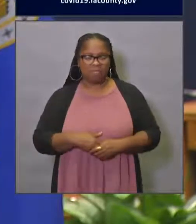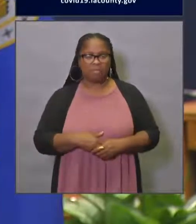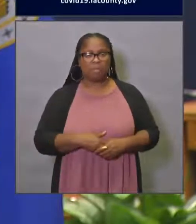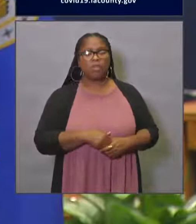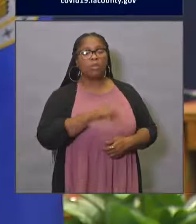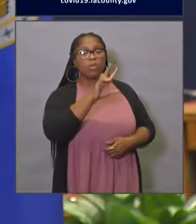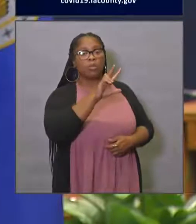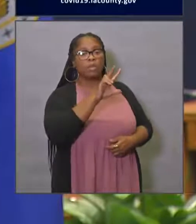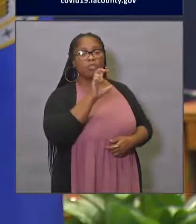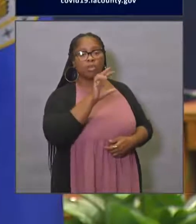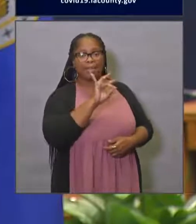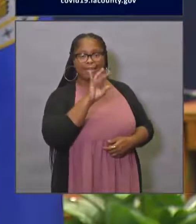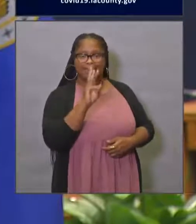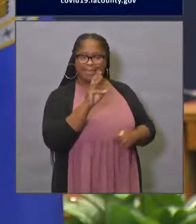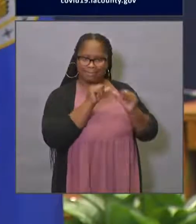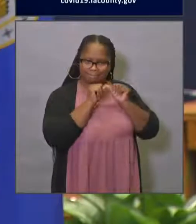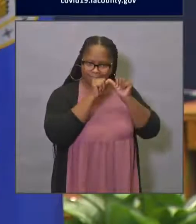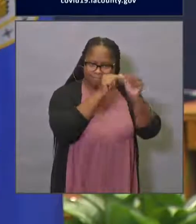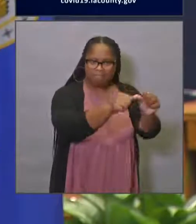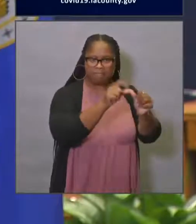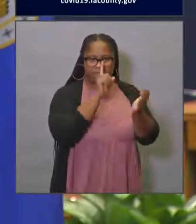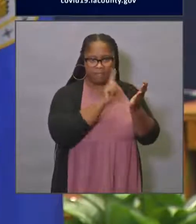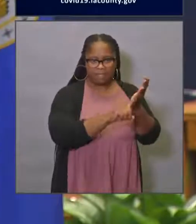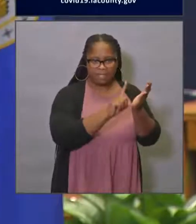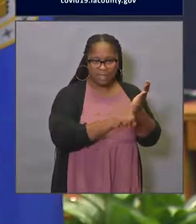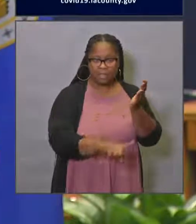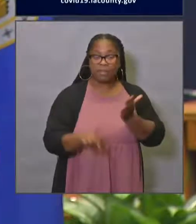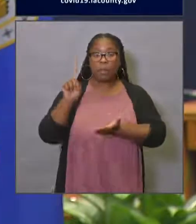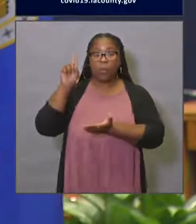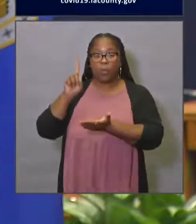ongoing investigations. We've closed